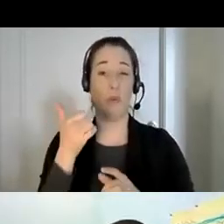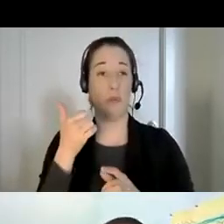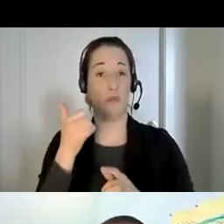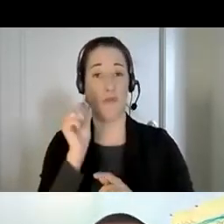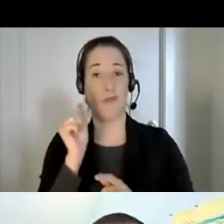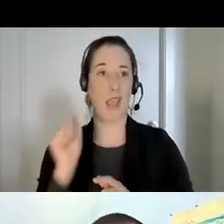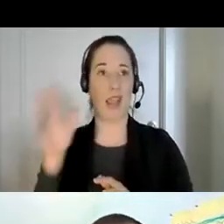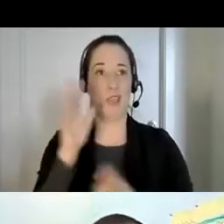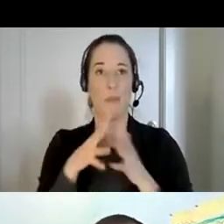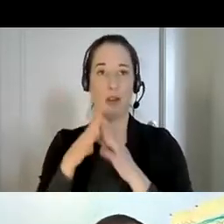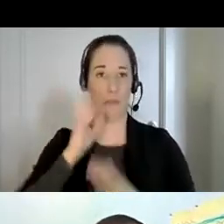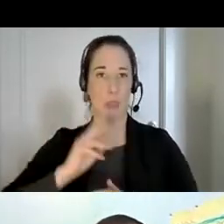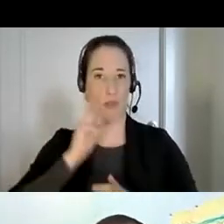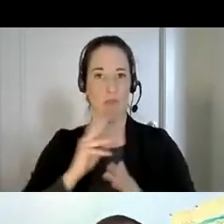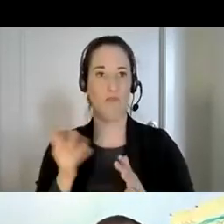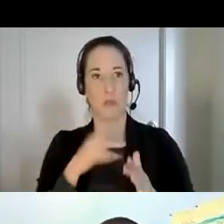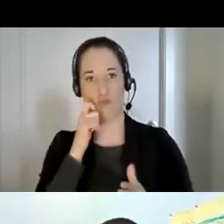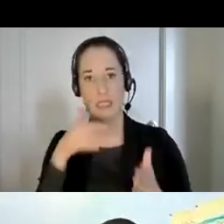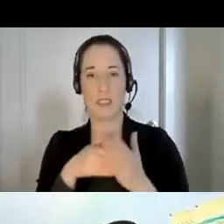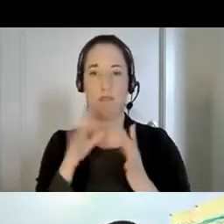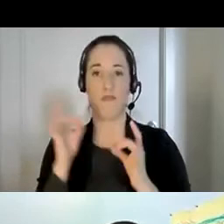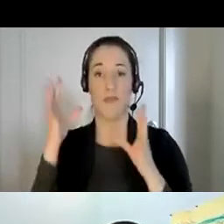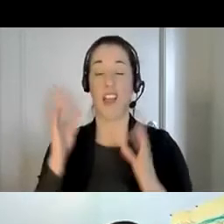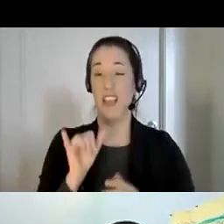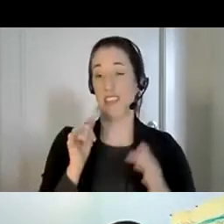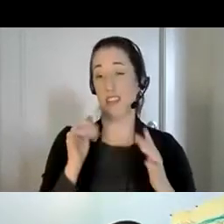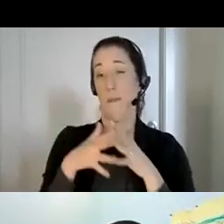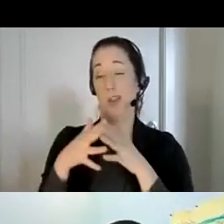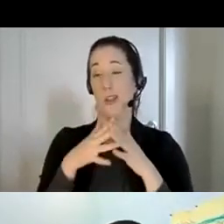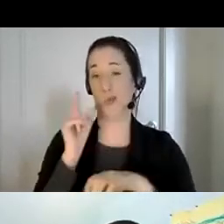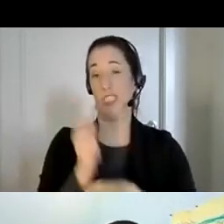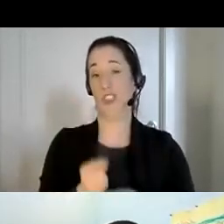Anti-Asian racism is an American tradition.